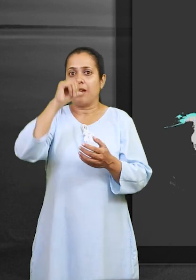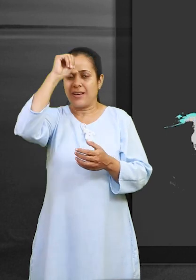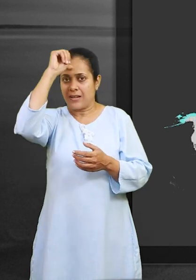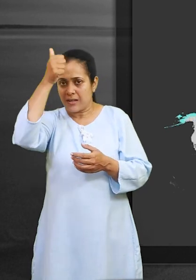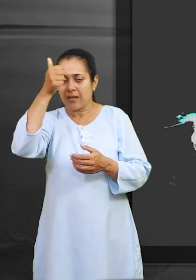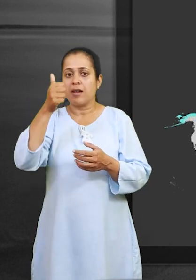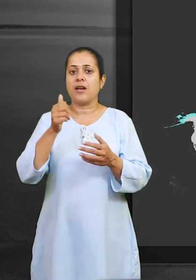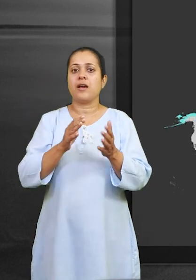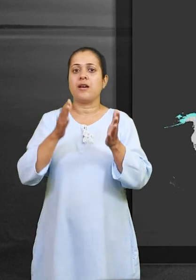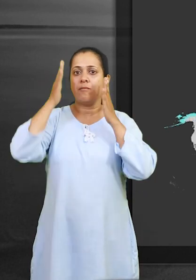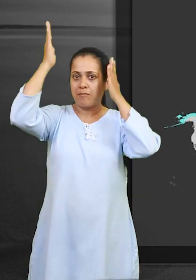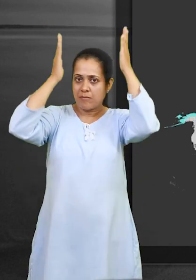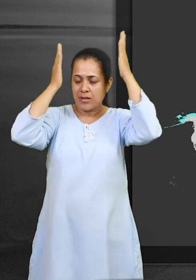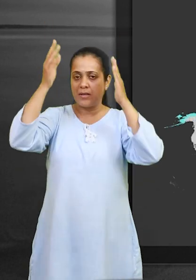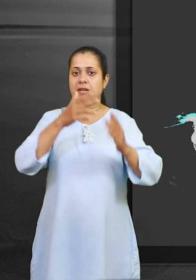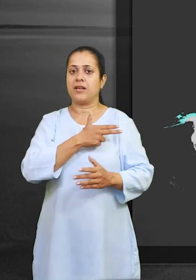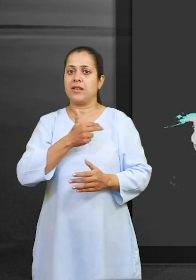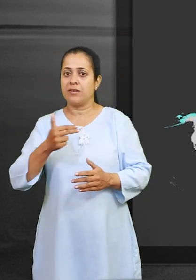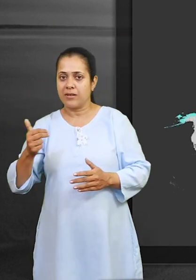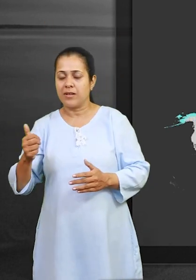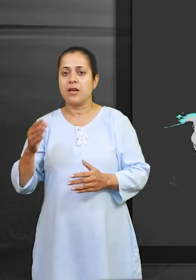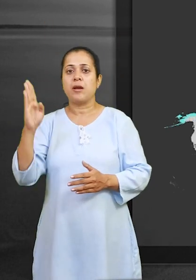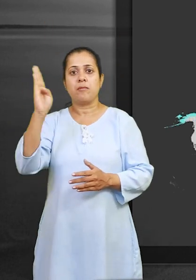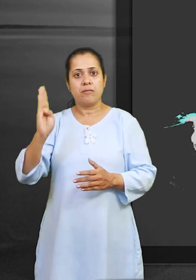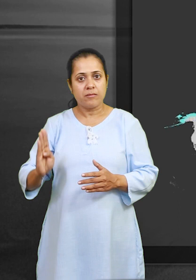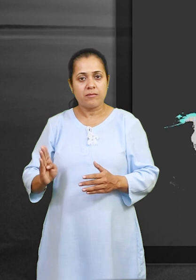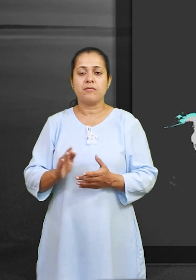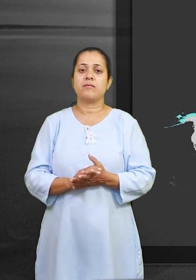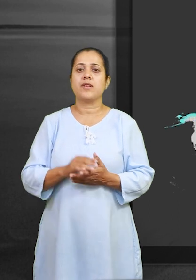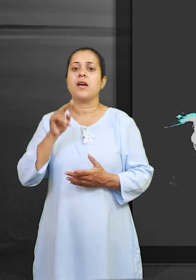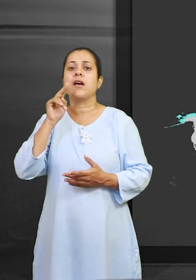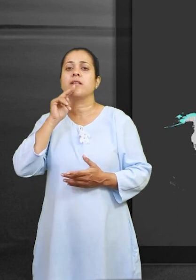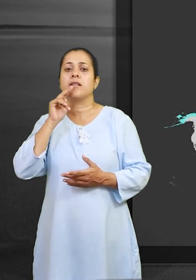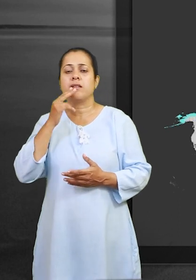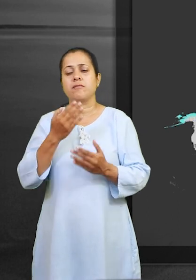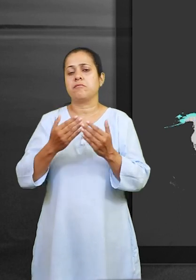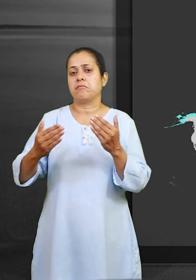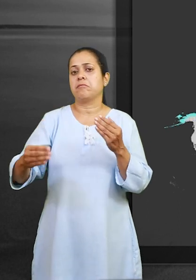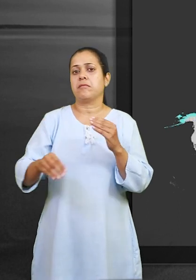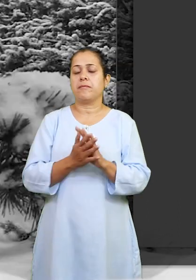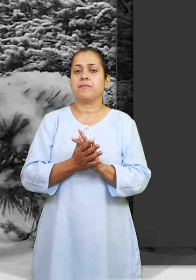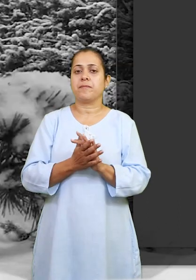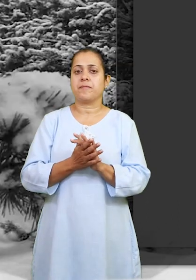India, Malaysia, Indonesia, Brazil, Nigeria, and so on.